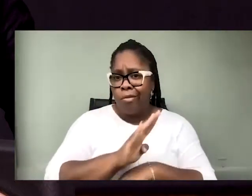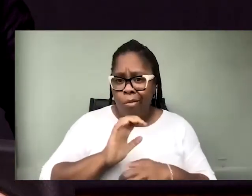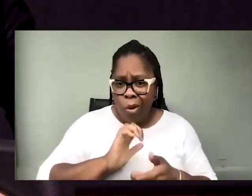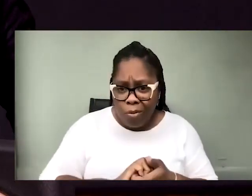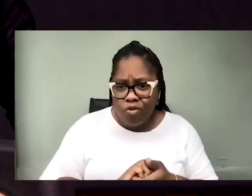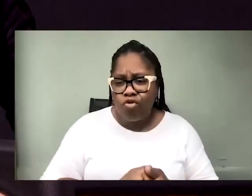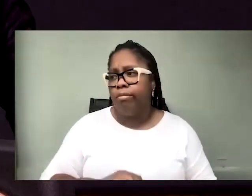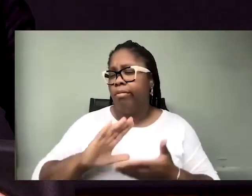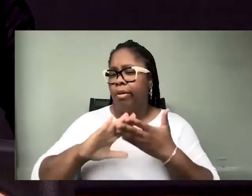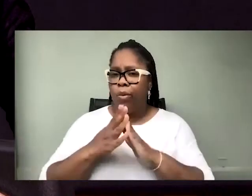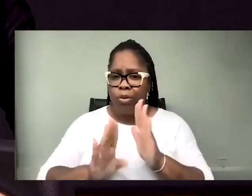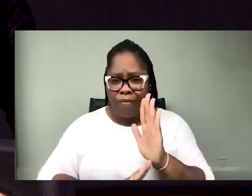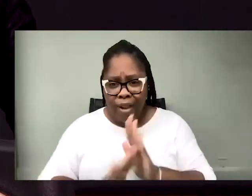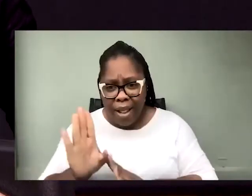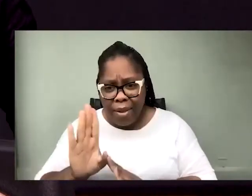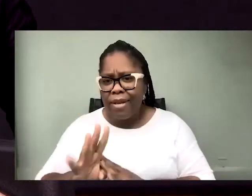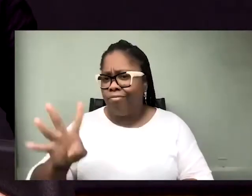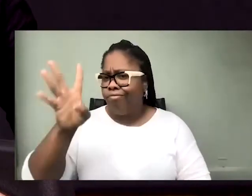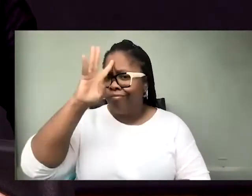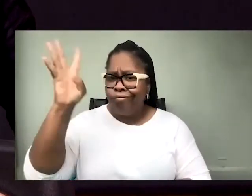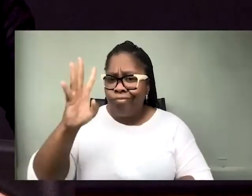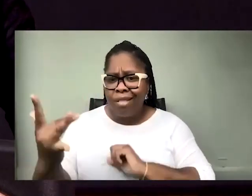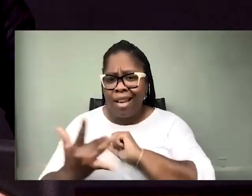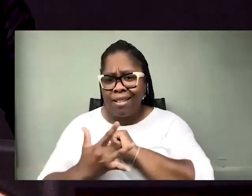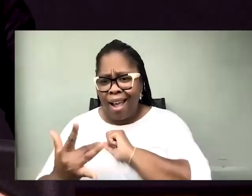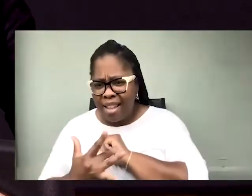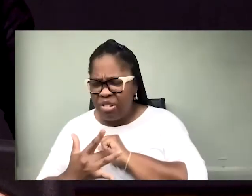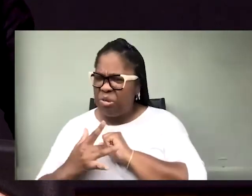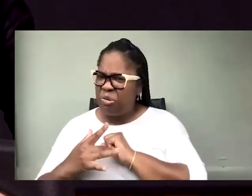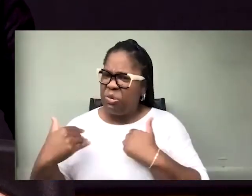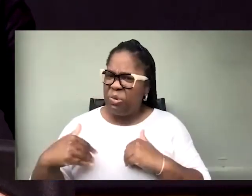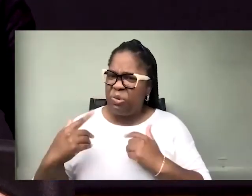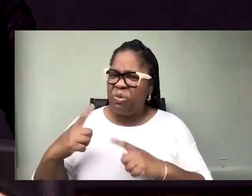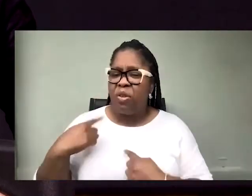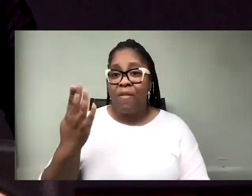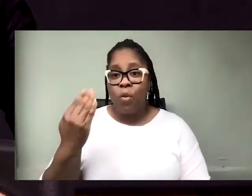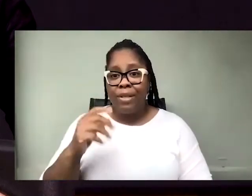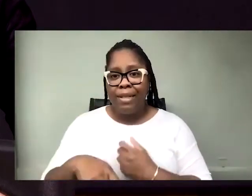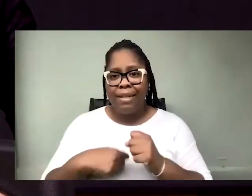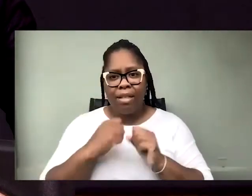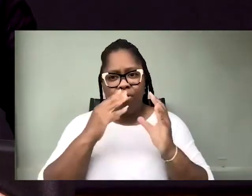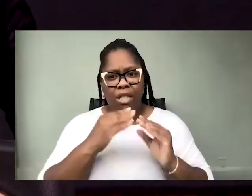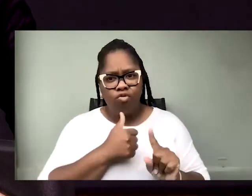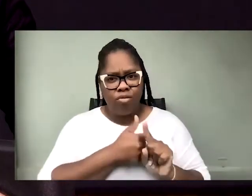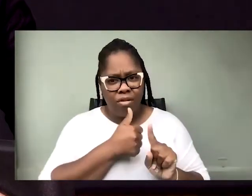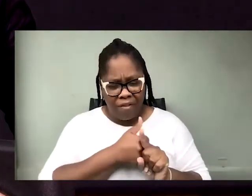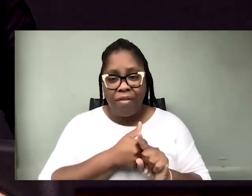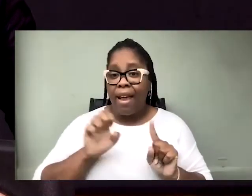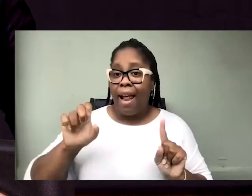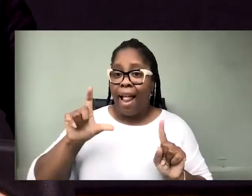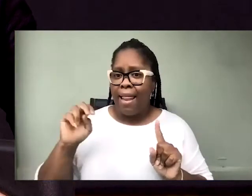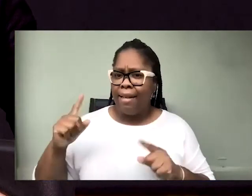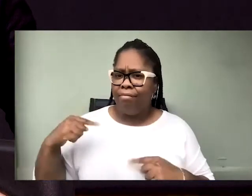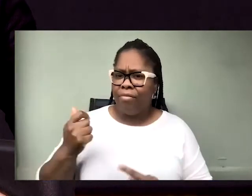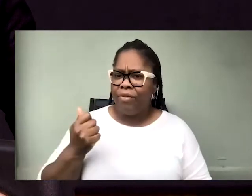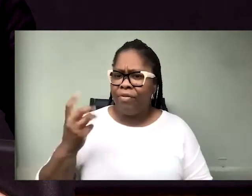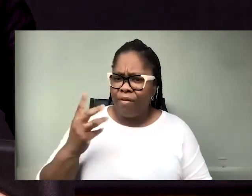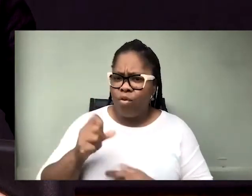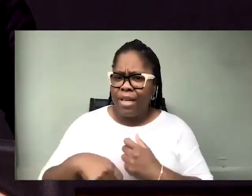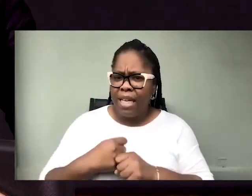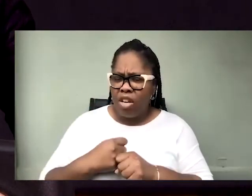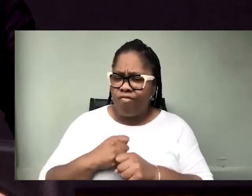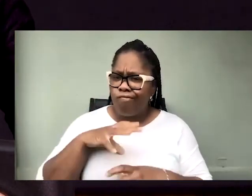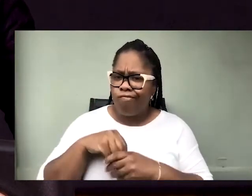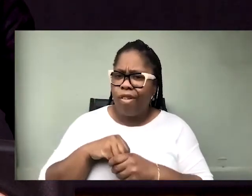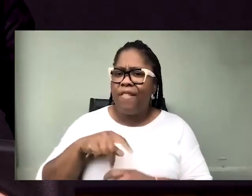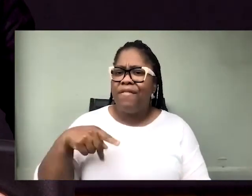community development to innovative technology. After 14 years in the classroom, Ellen has spent the last several years in philanthropy